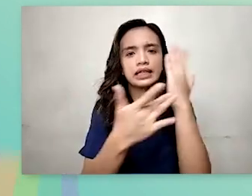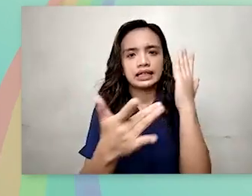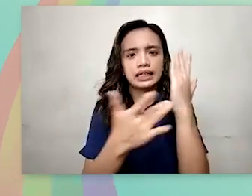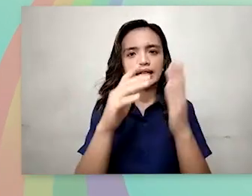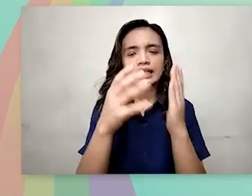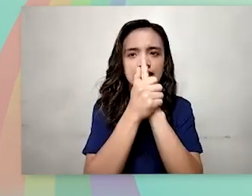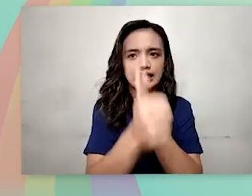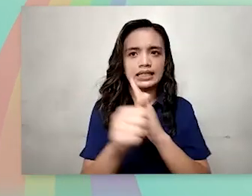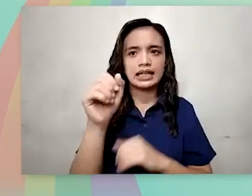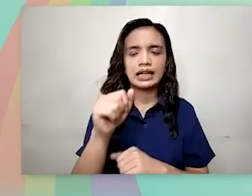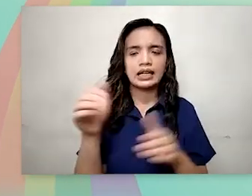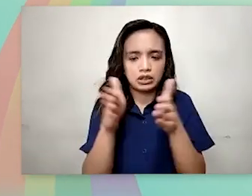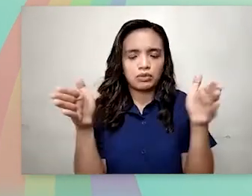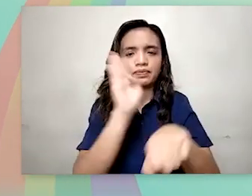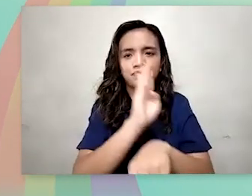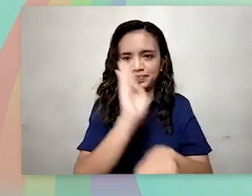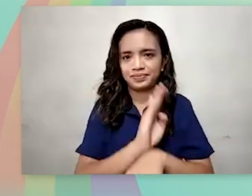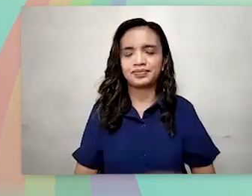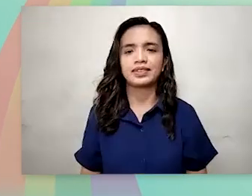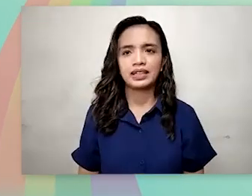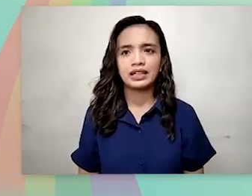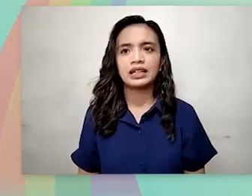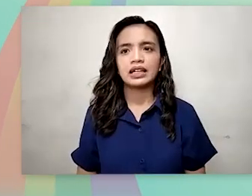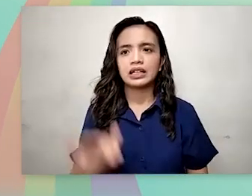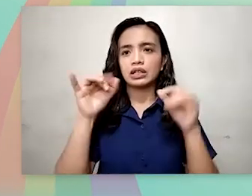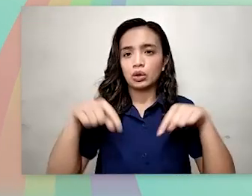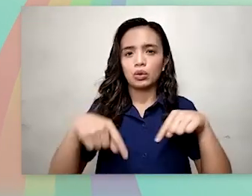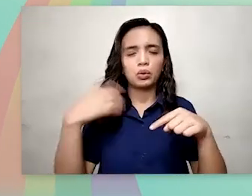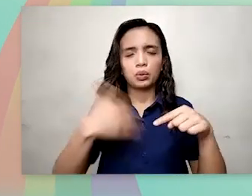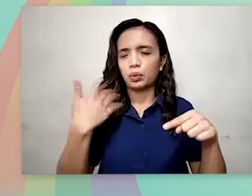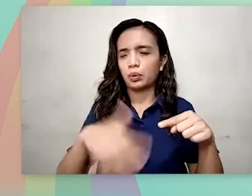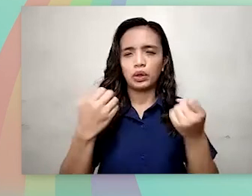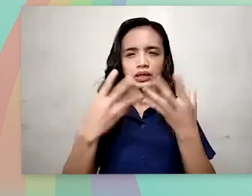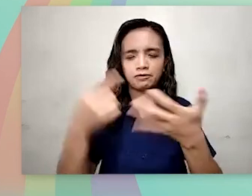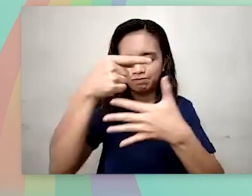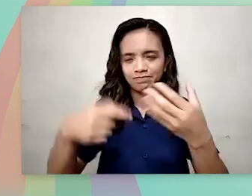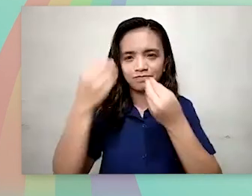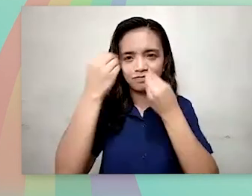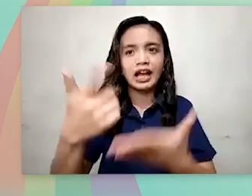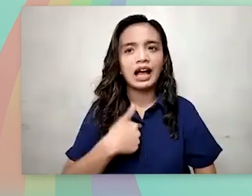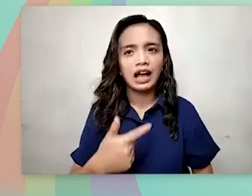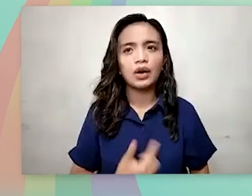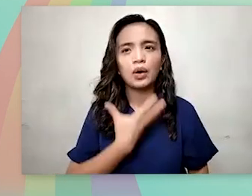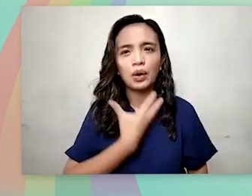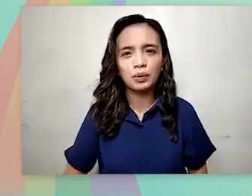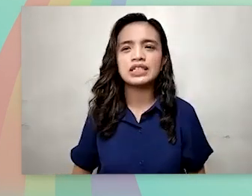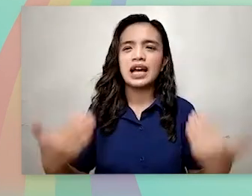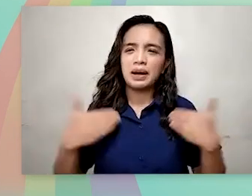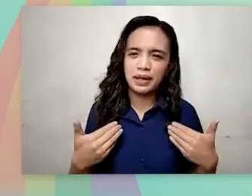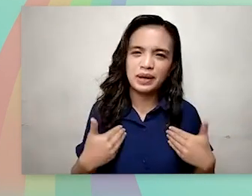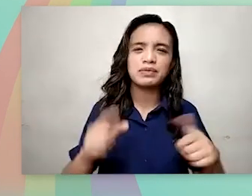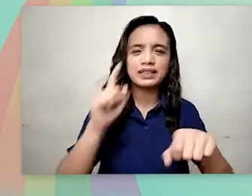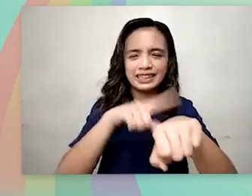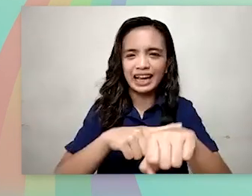sure that we're developing technical skills of these MSMEs. I guess this has been a very, very insightful discussion, Edwin.